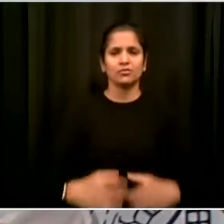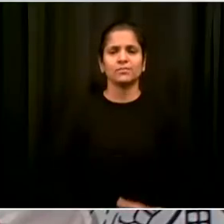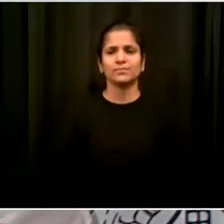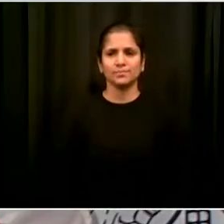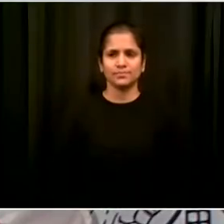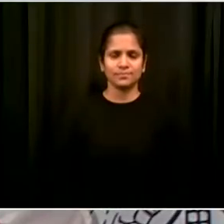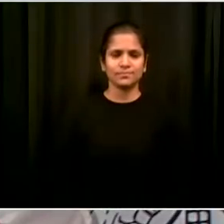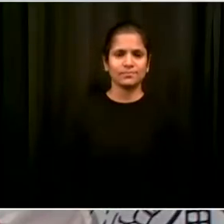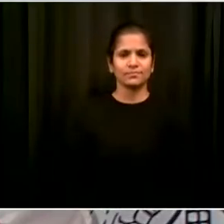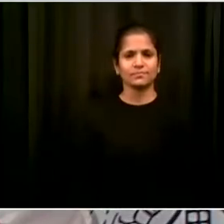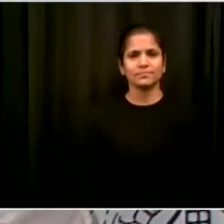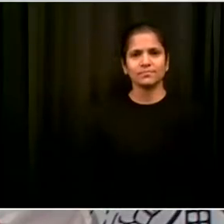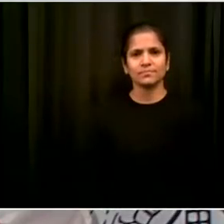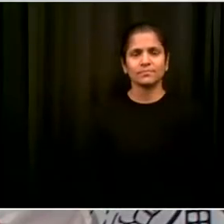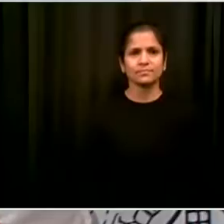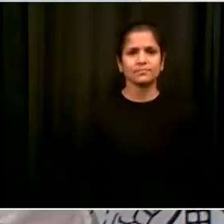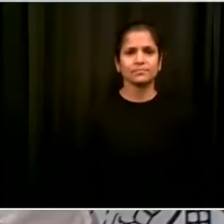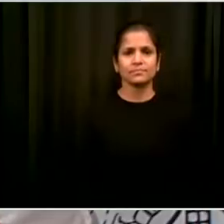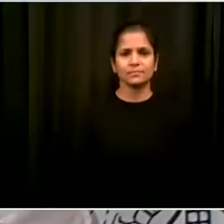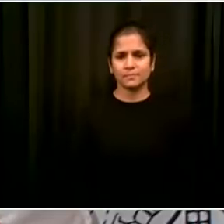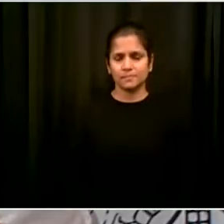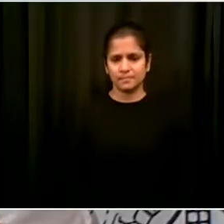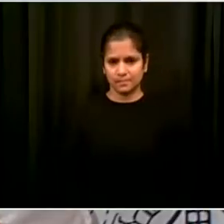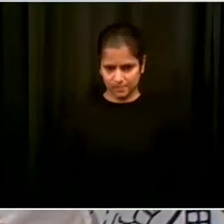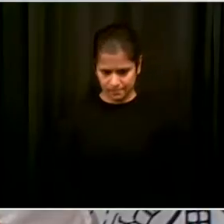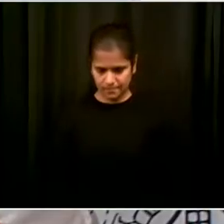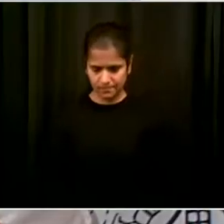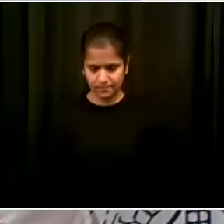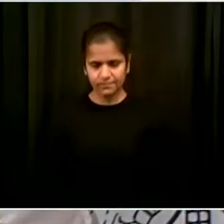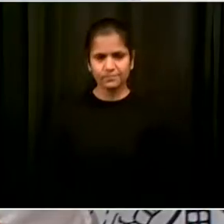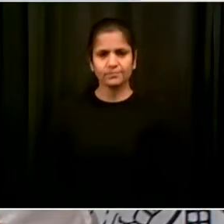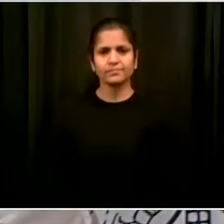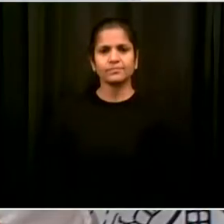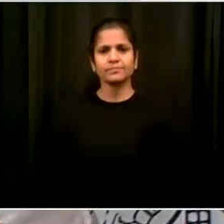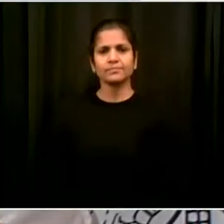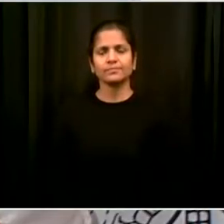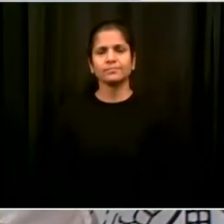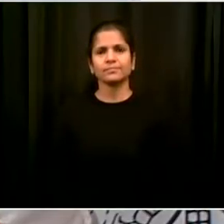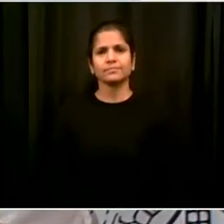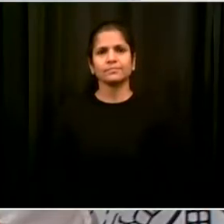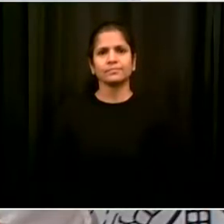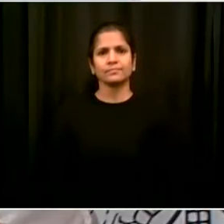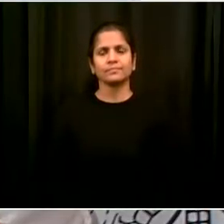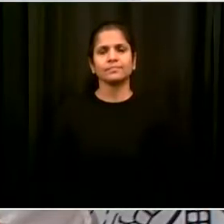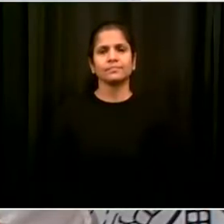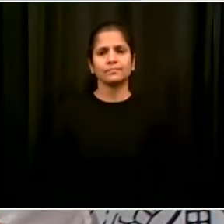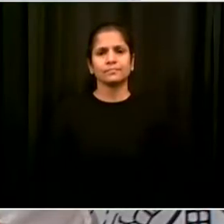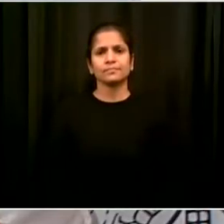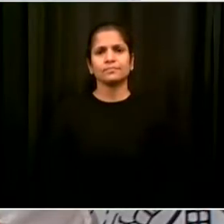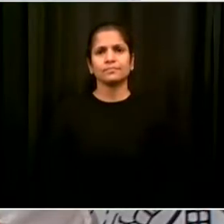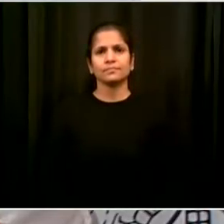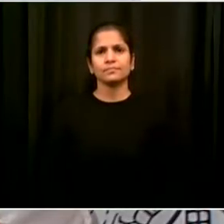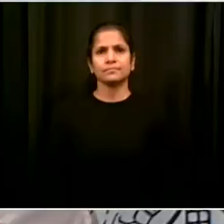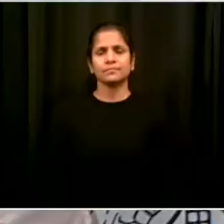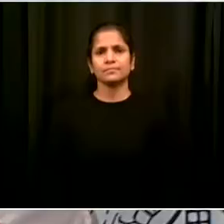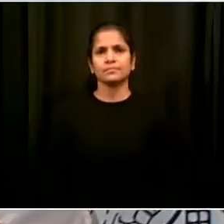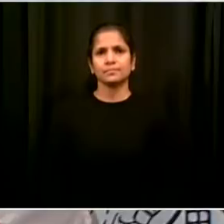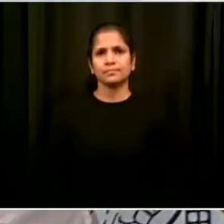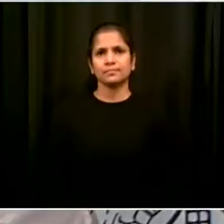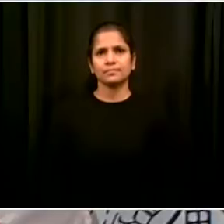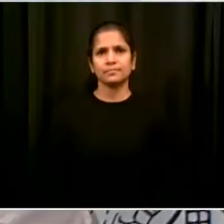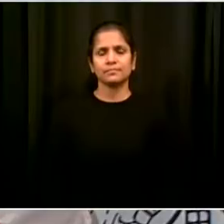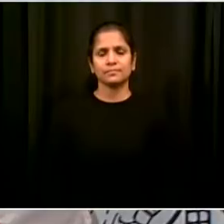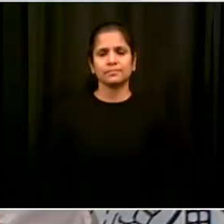nuestra mejor arma es la vacuna para millones de neoyorquinos.